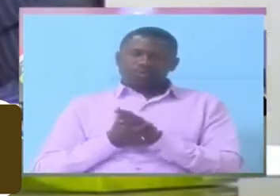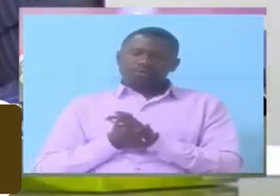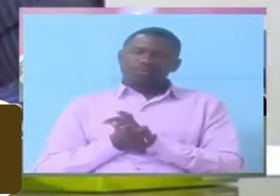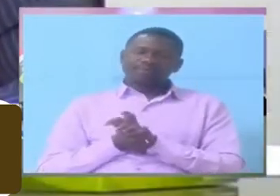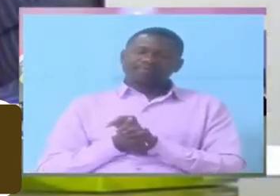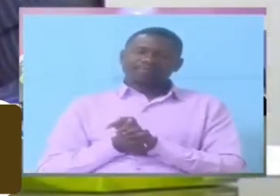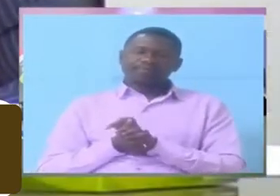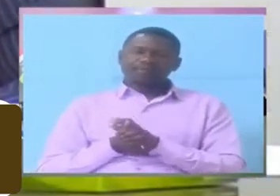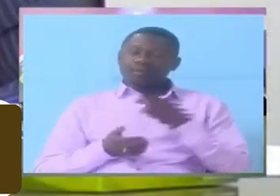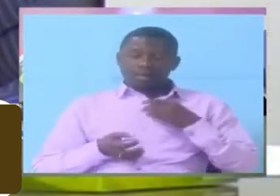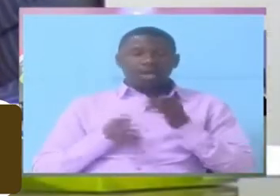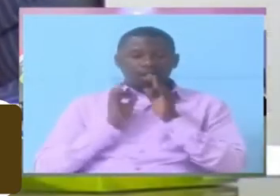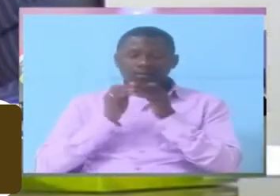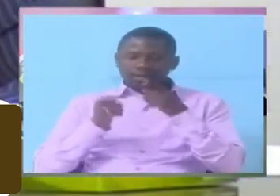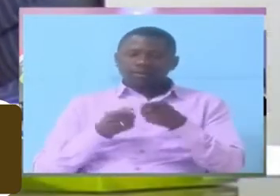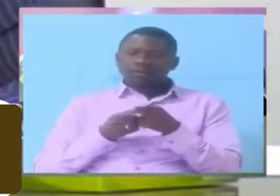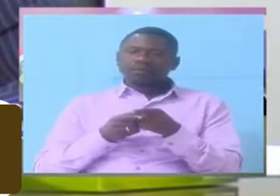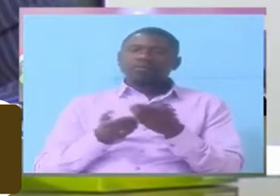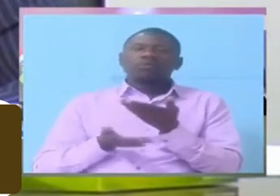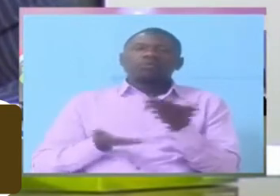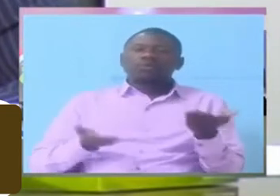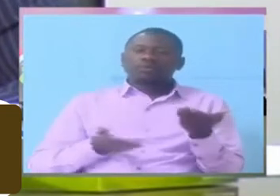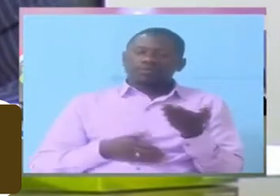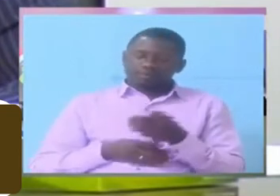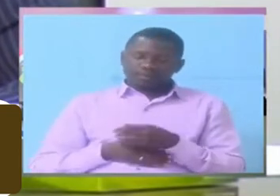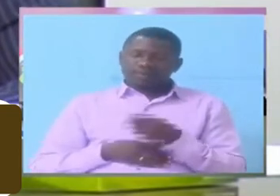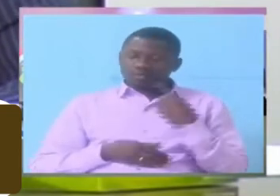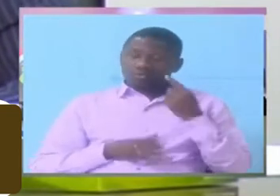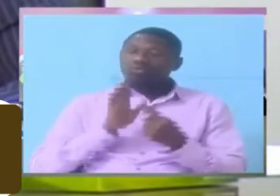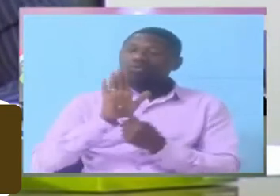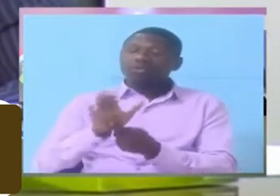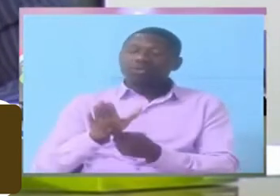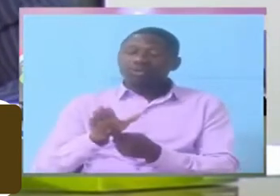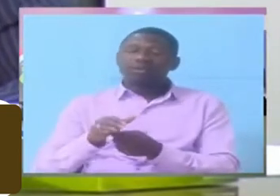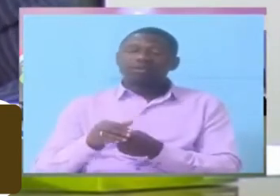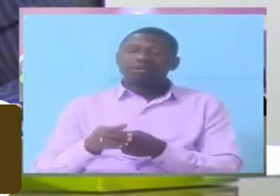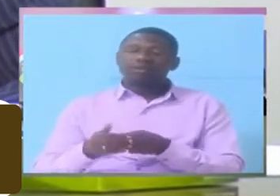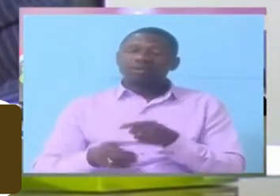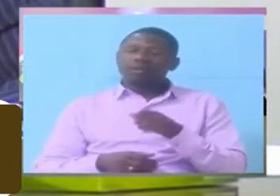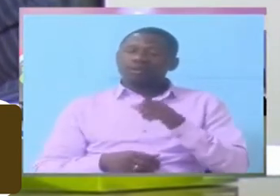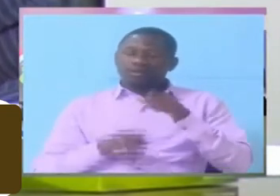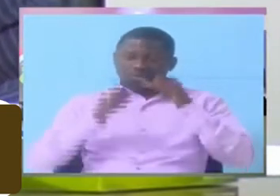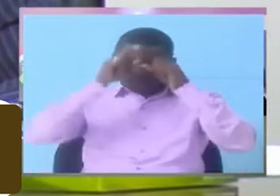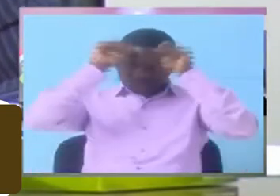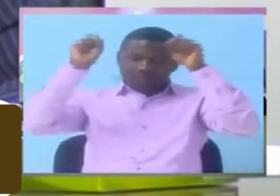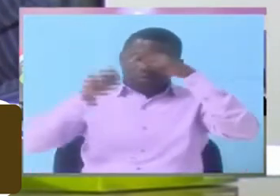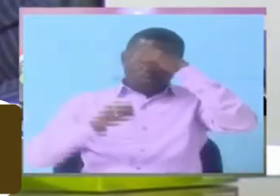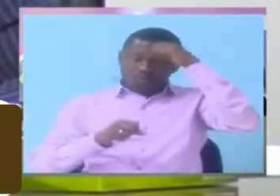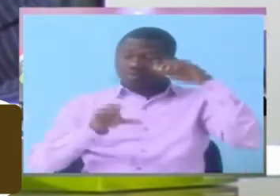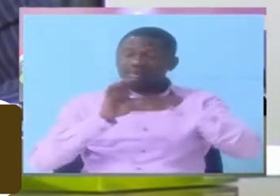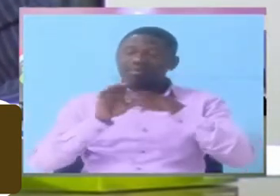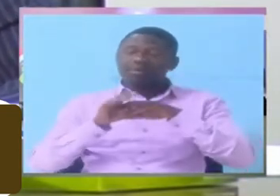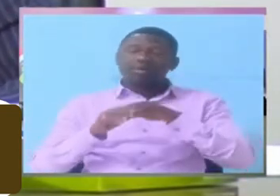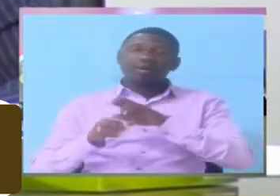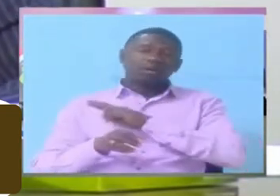out lilo me asa ngai luwa fin dinina to show that public officers are not required